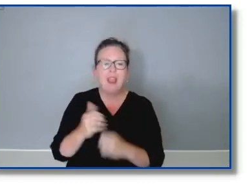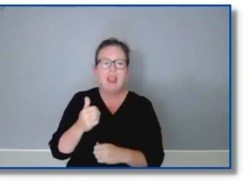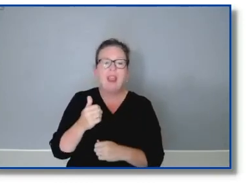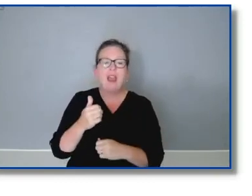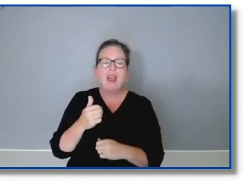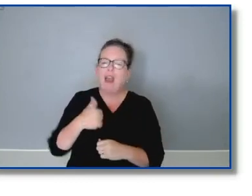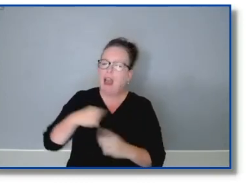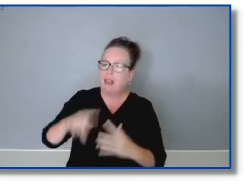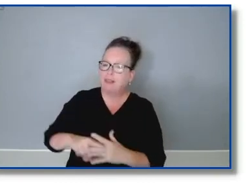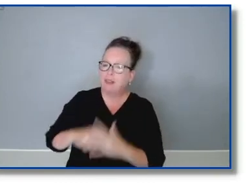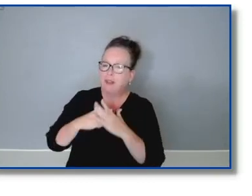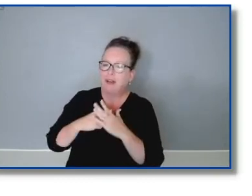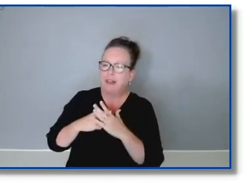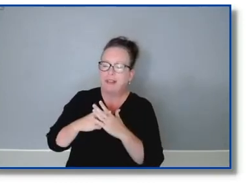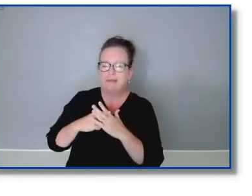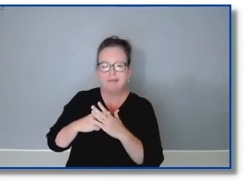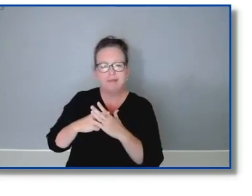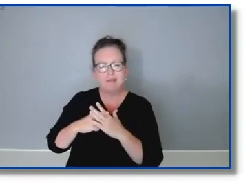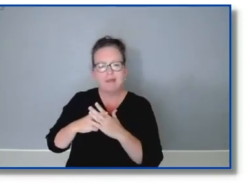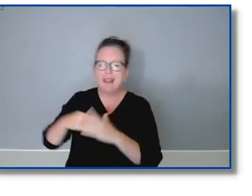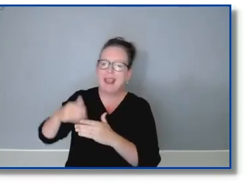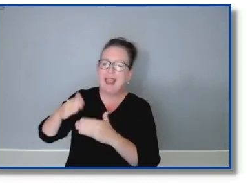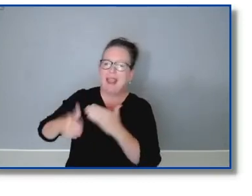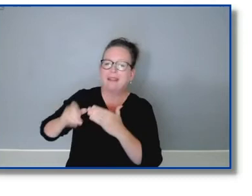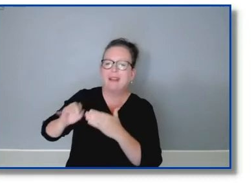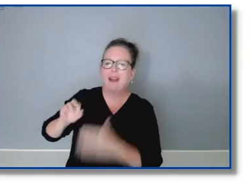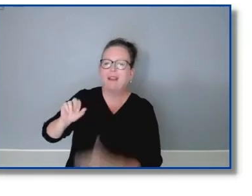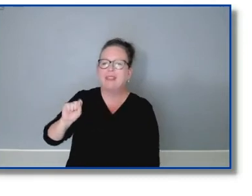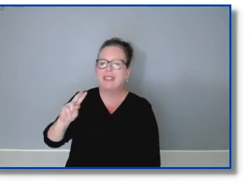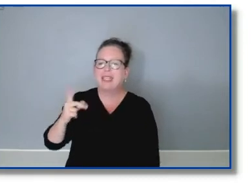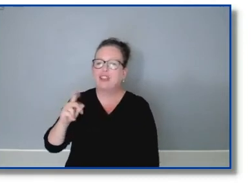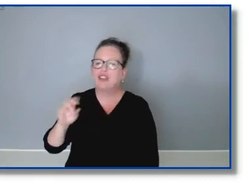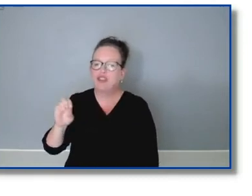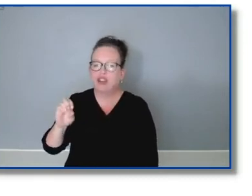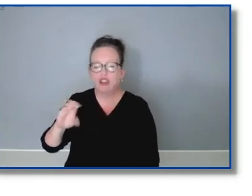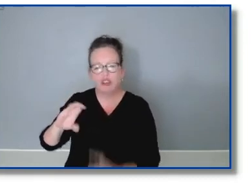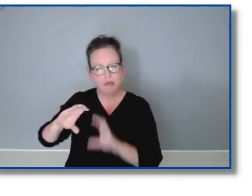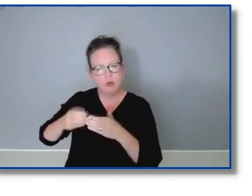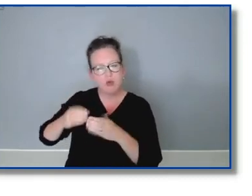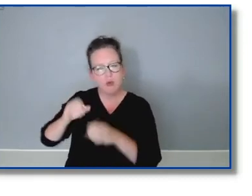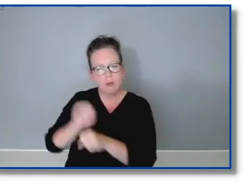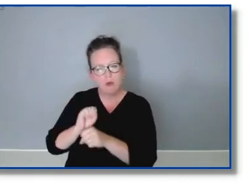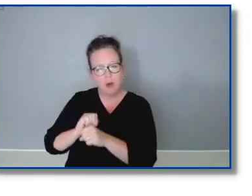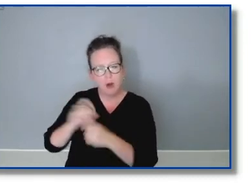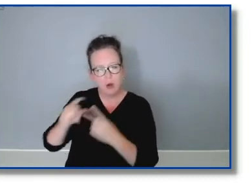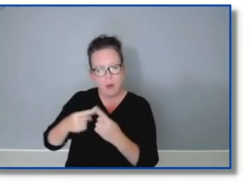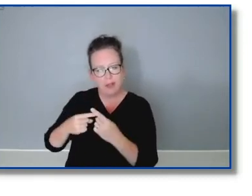series already in 2013, and I was thinking about